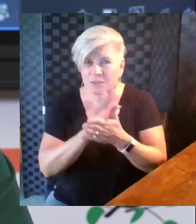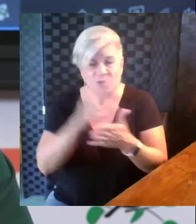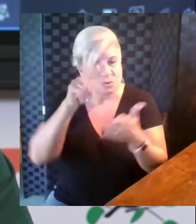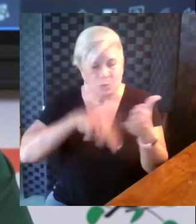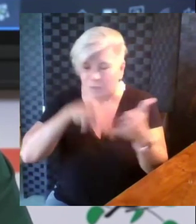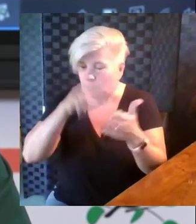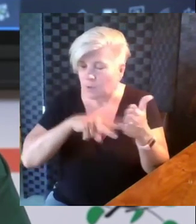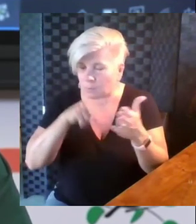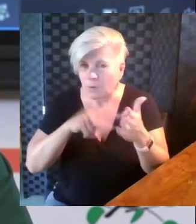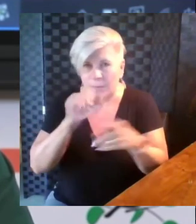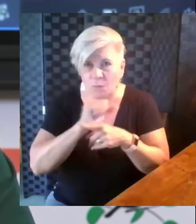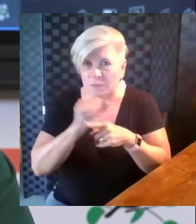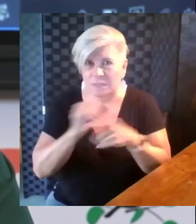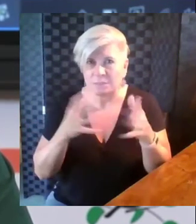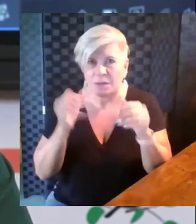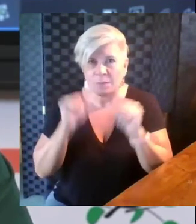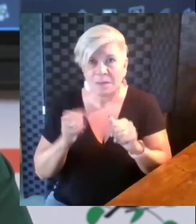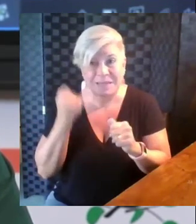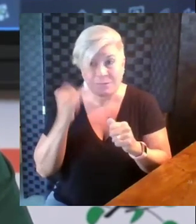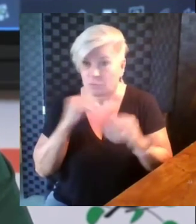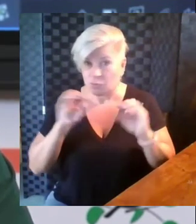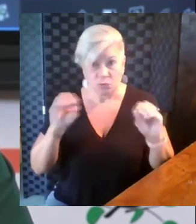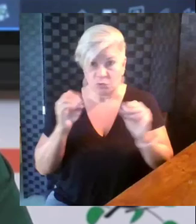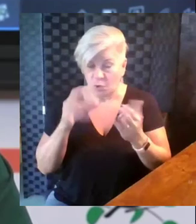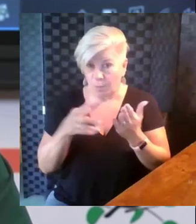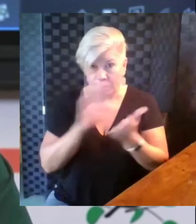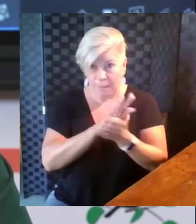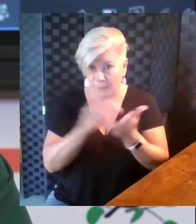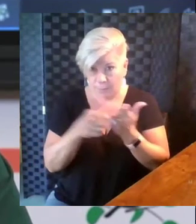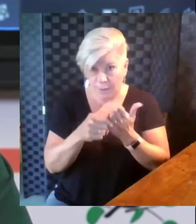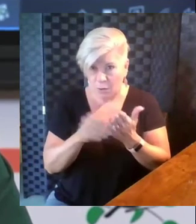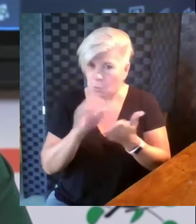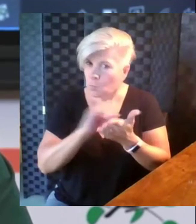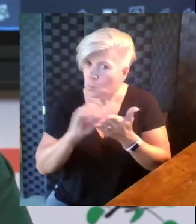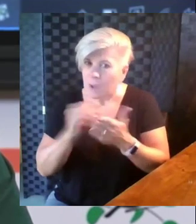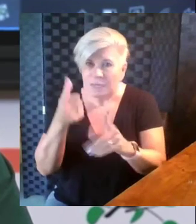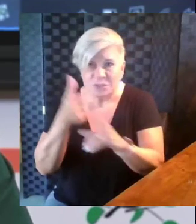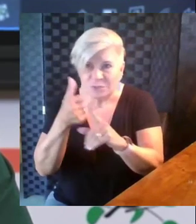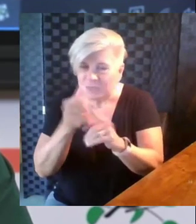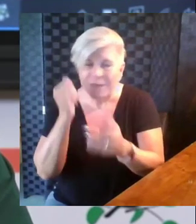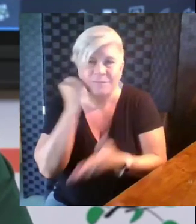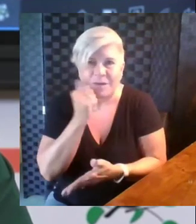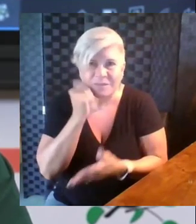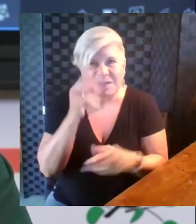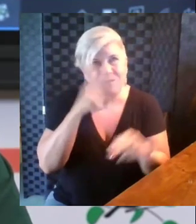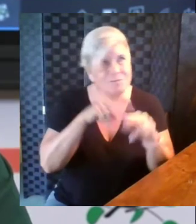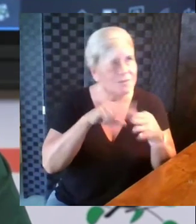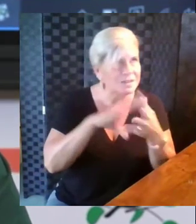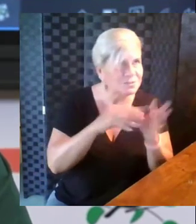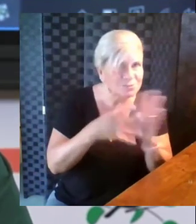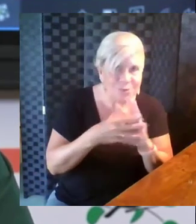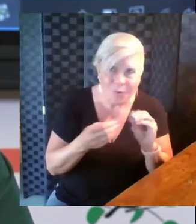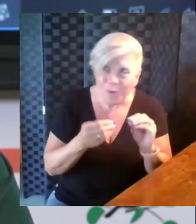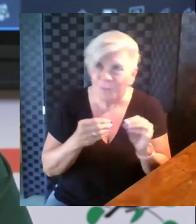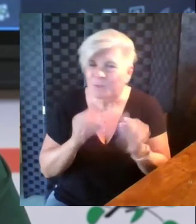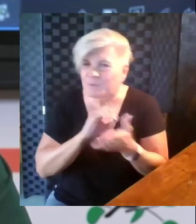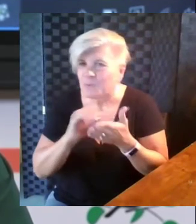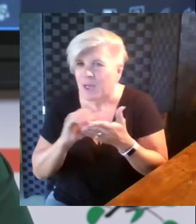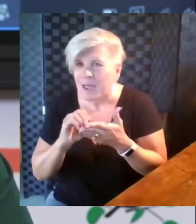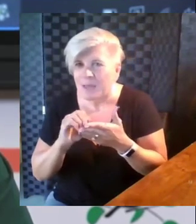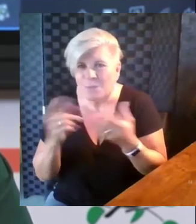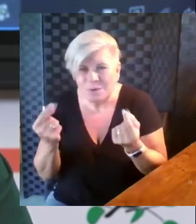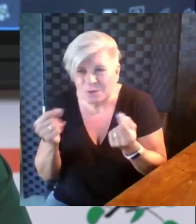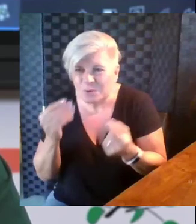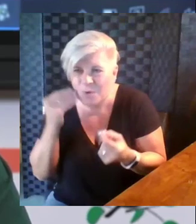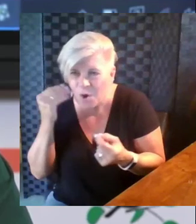reading as much as you can. If you don't have the packet, make your own journal. Write in it every day. You can write fun stories. You can write about what you